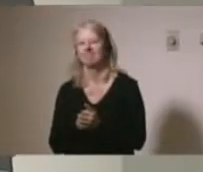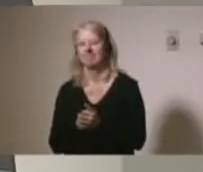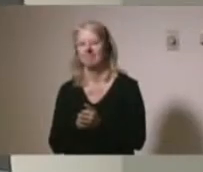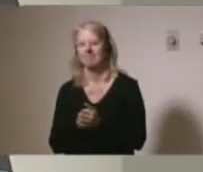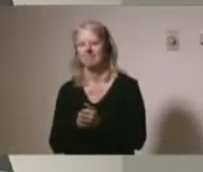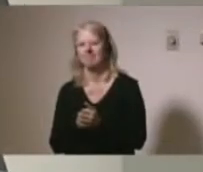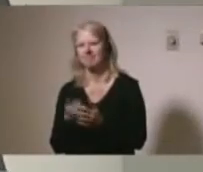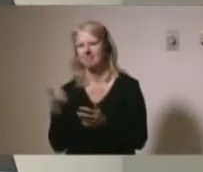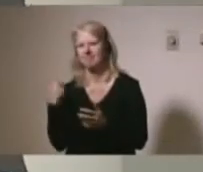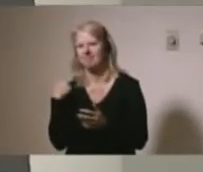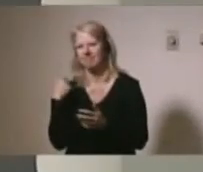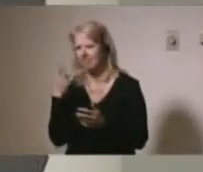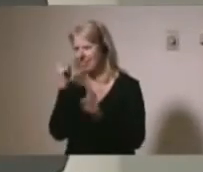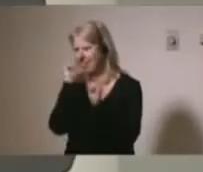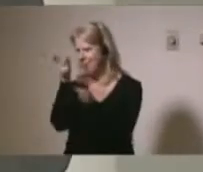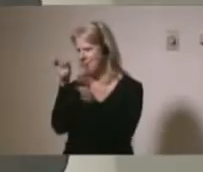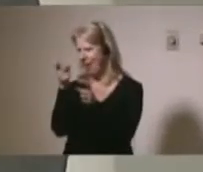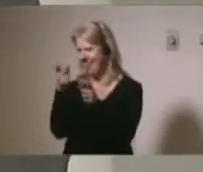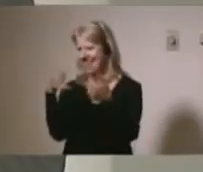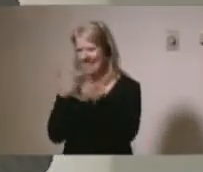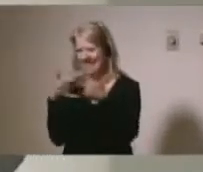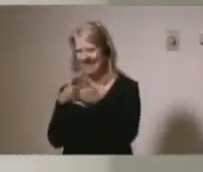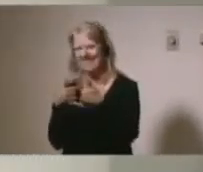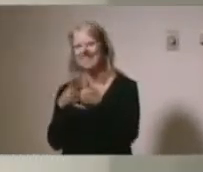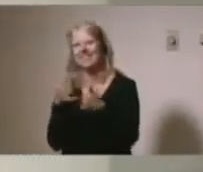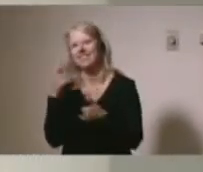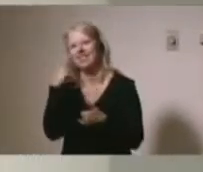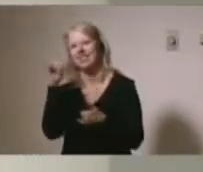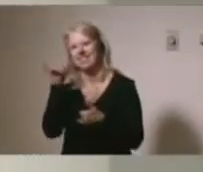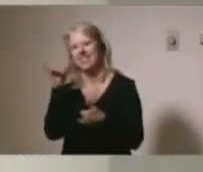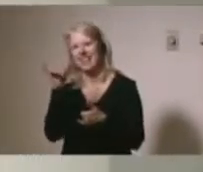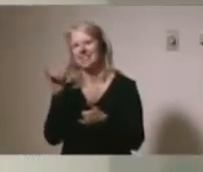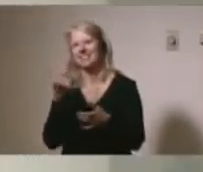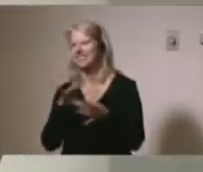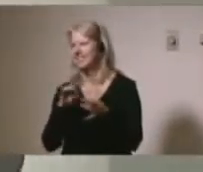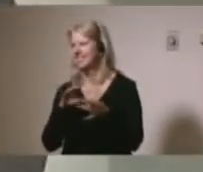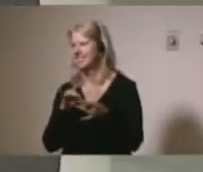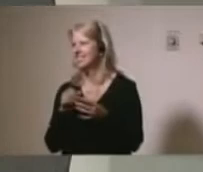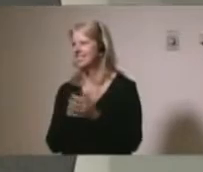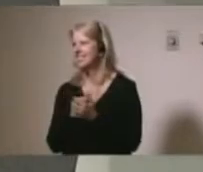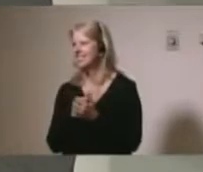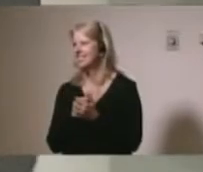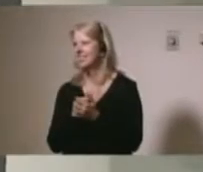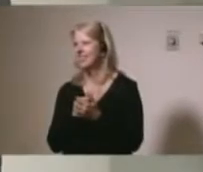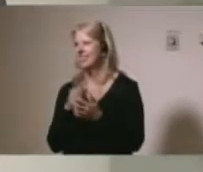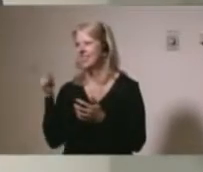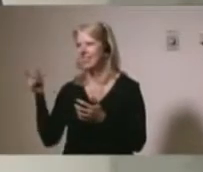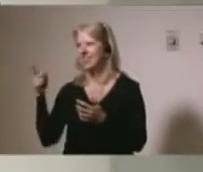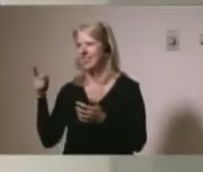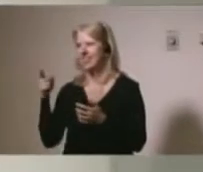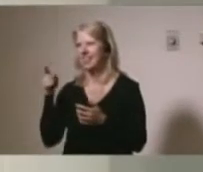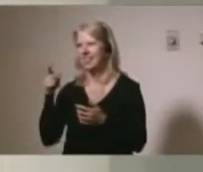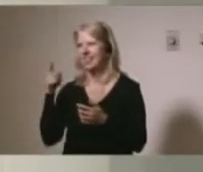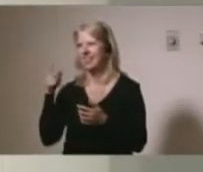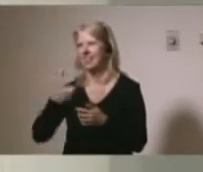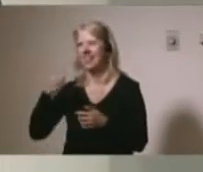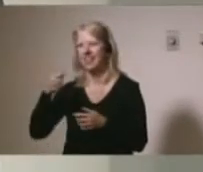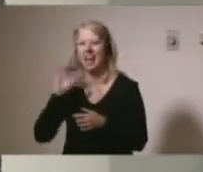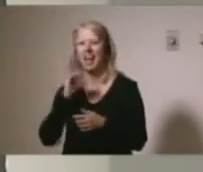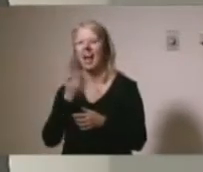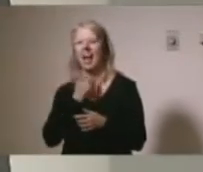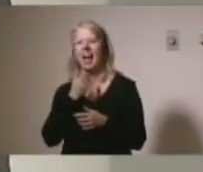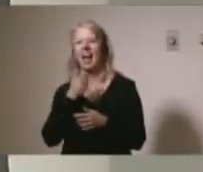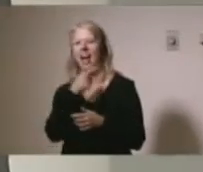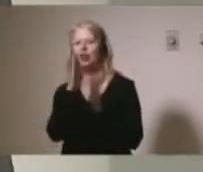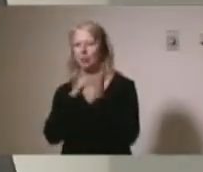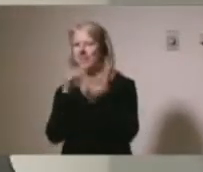prize that is on a very Kiwi thing, a pack and save bag, which is a supermarket